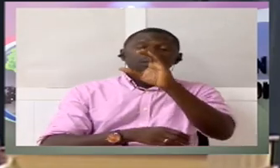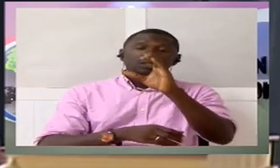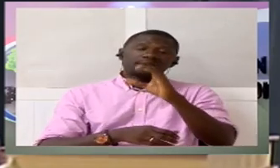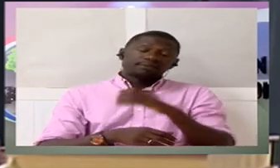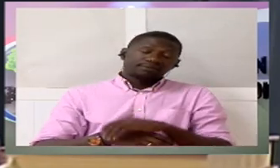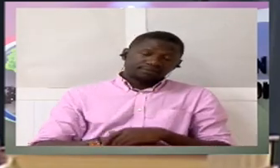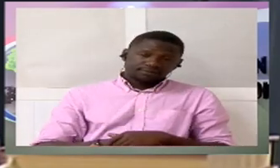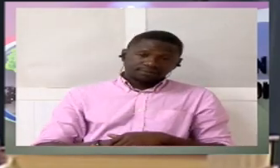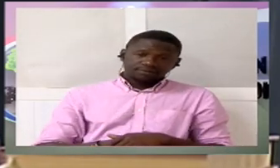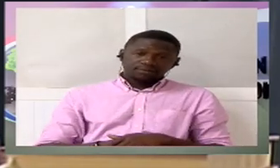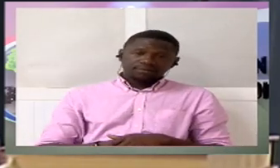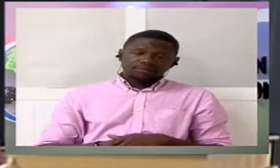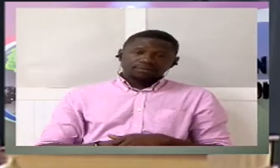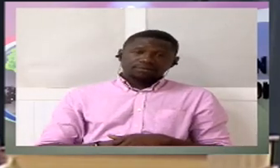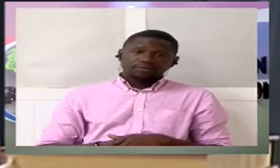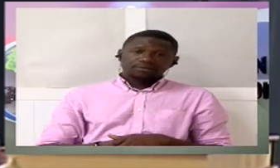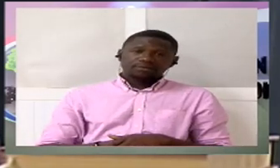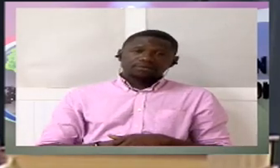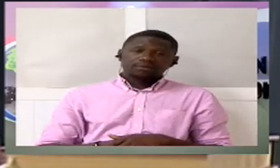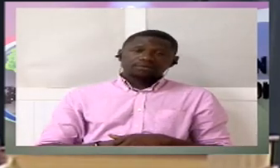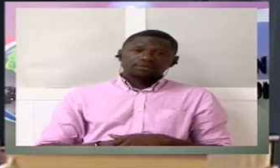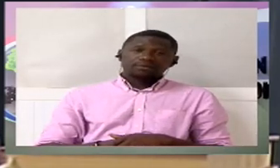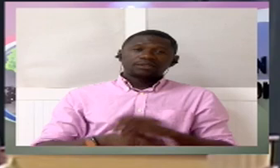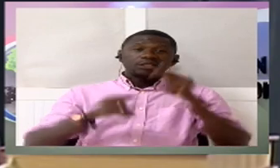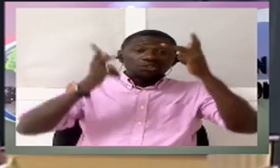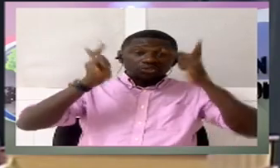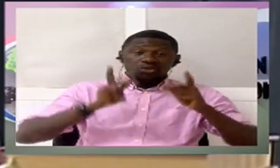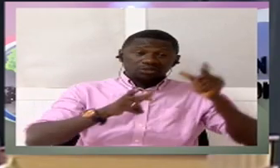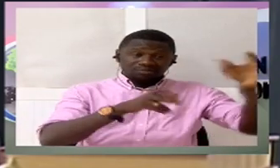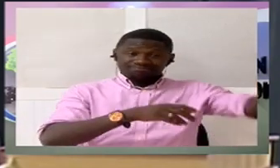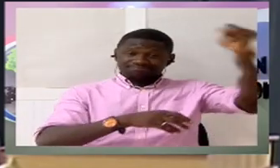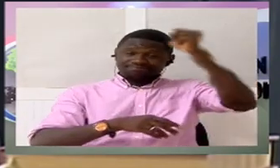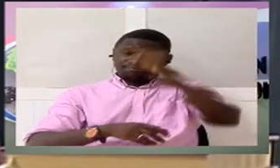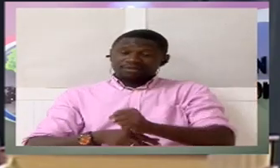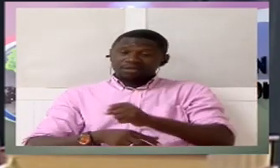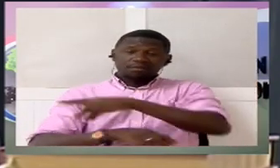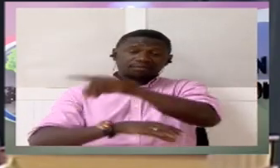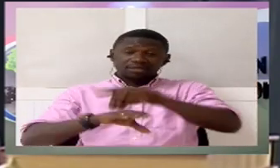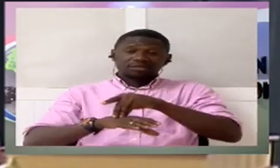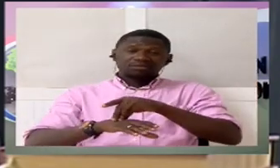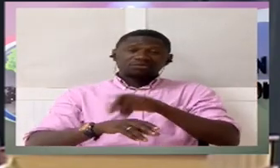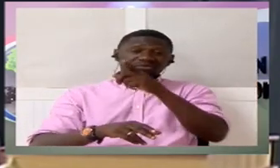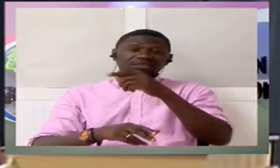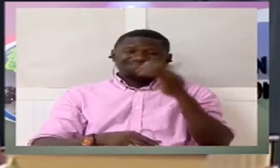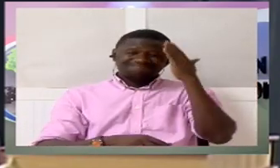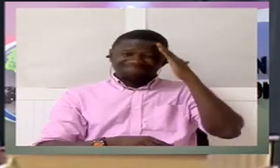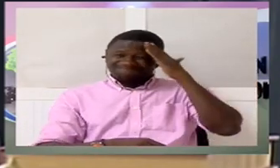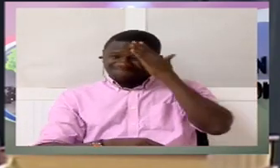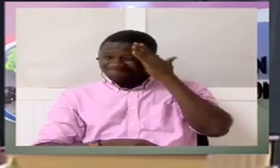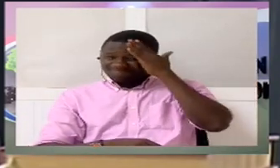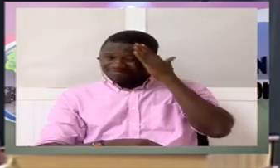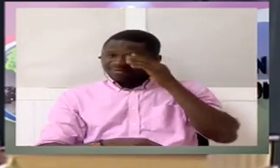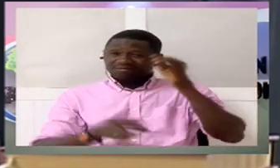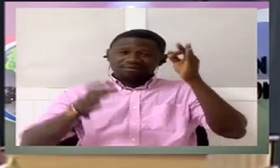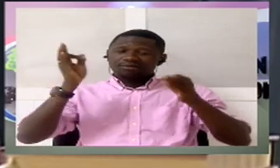the country, the judge that was put in that place was a machinery judge. He